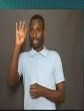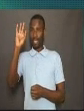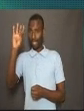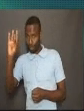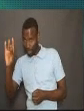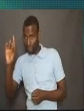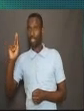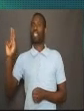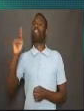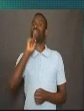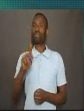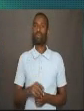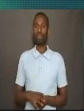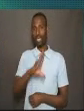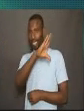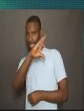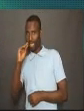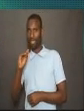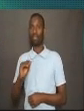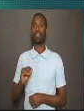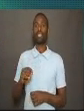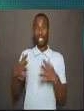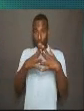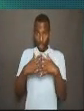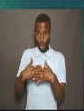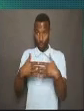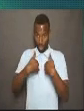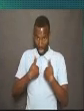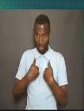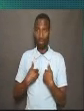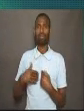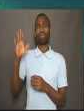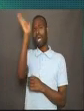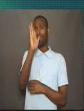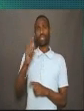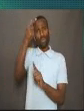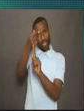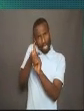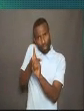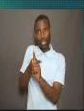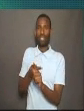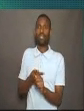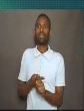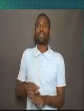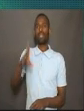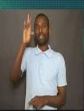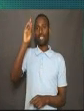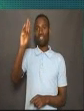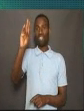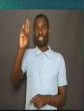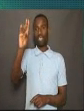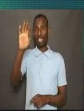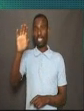498 Kelvin, and the engine has an absolute temperature of